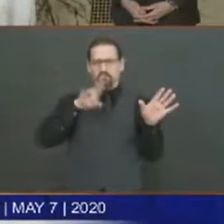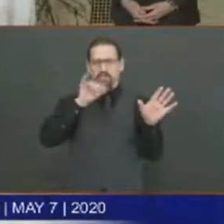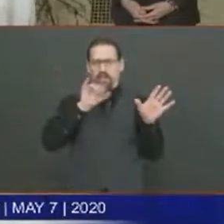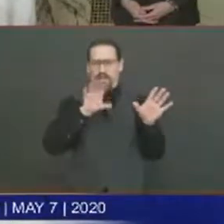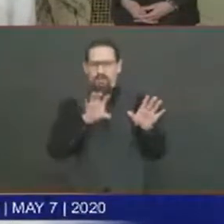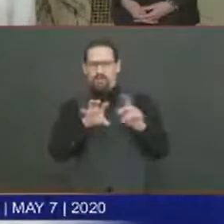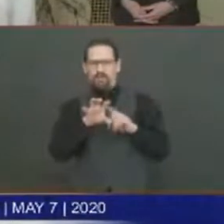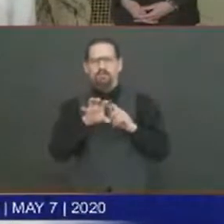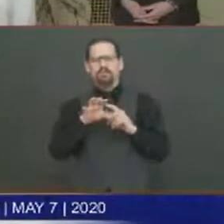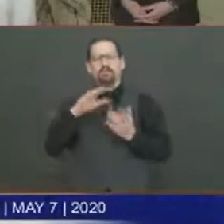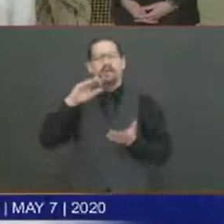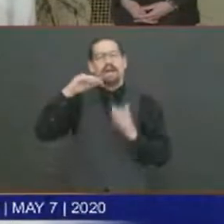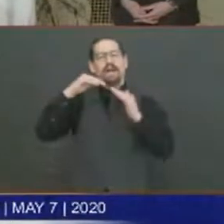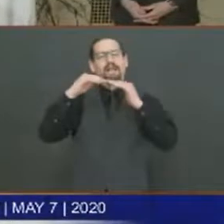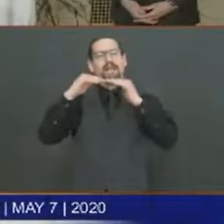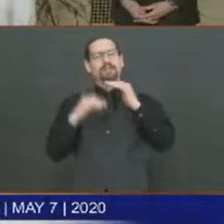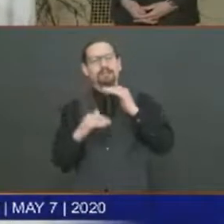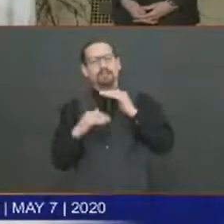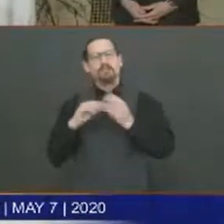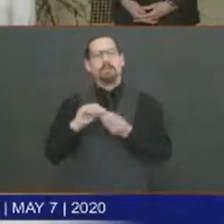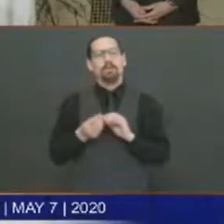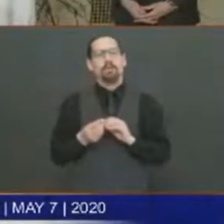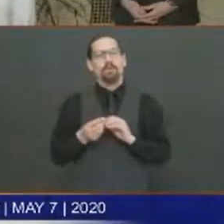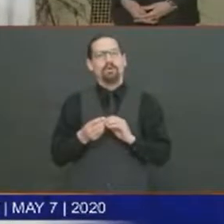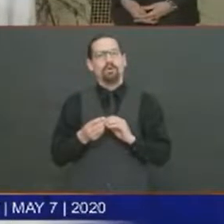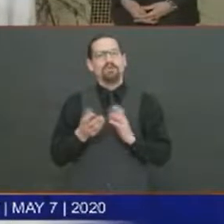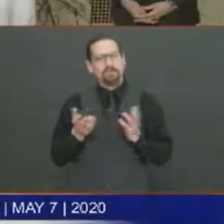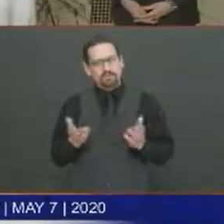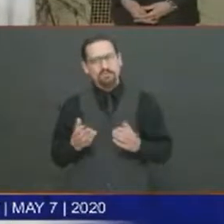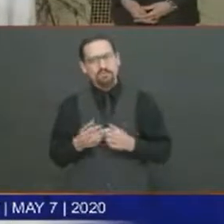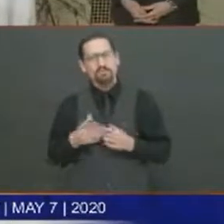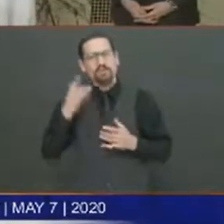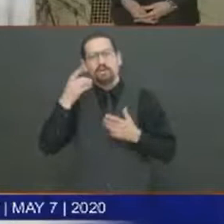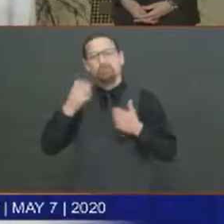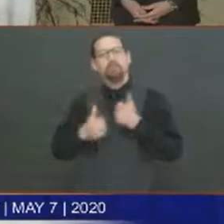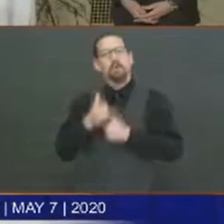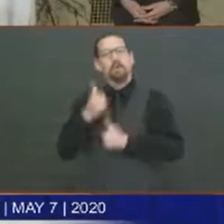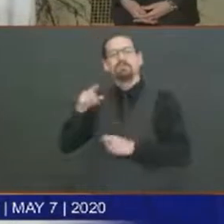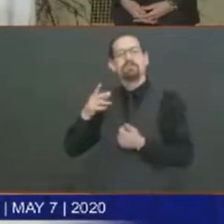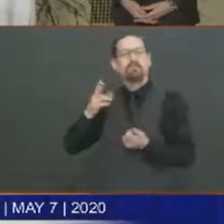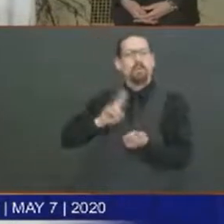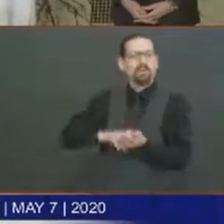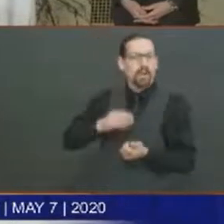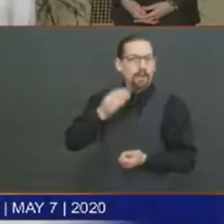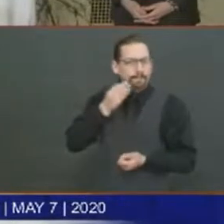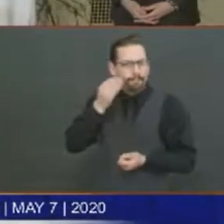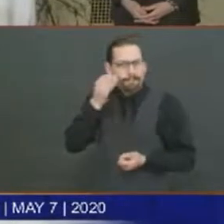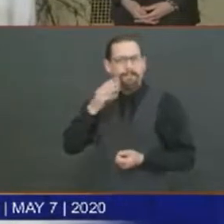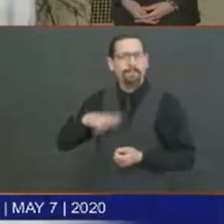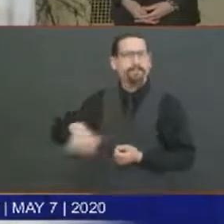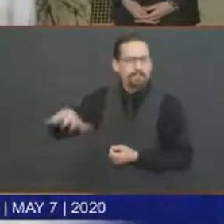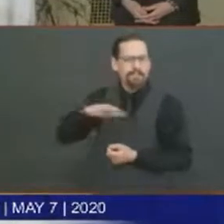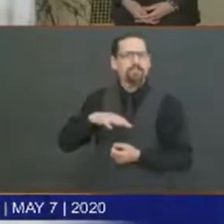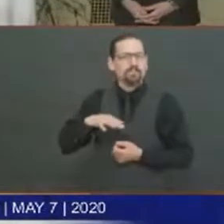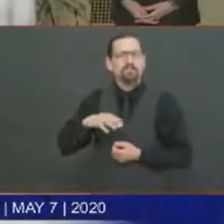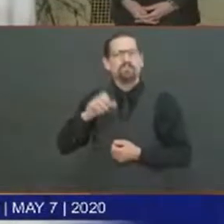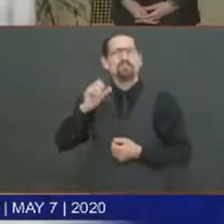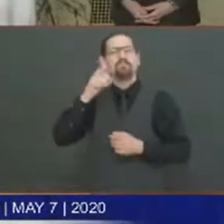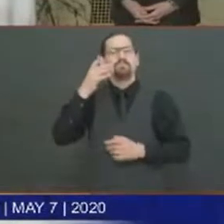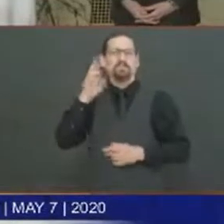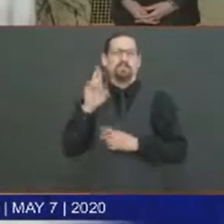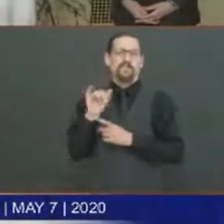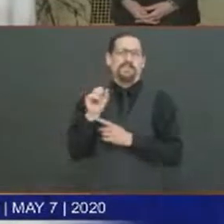settings in all these states and in Rhode Island are at an elevated risk for